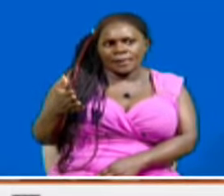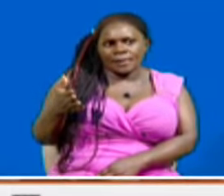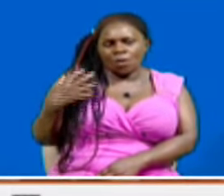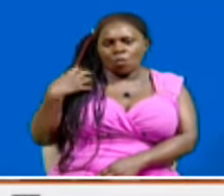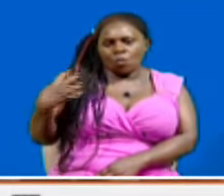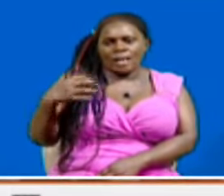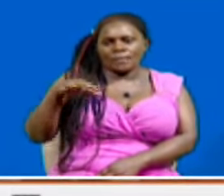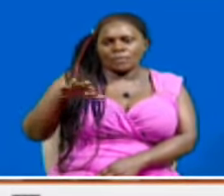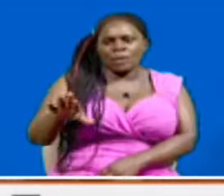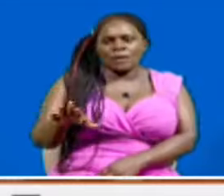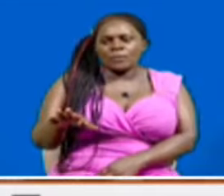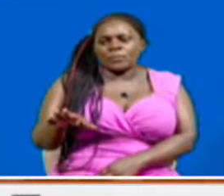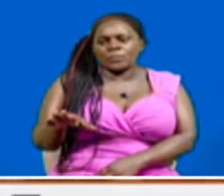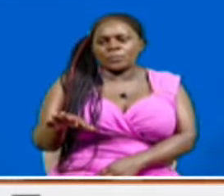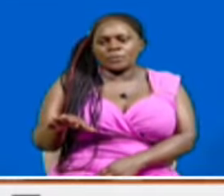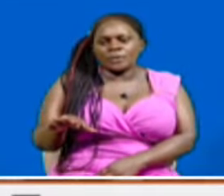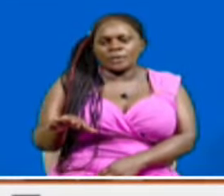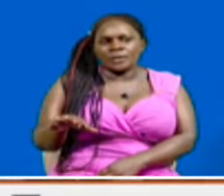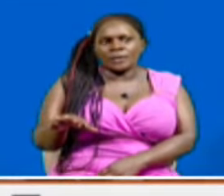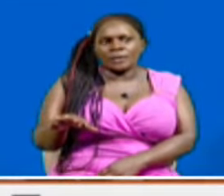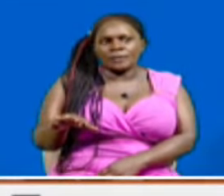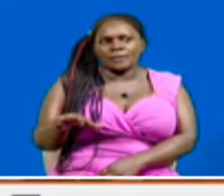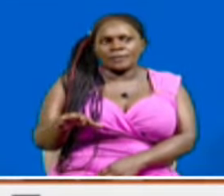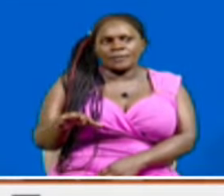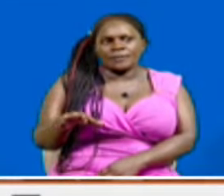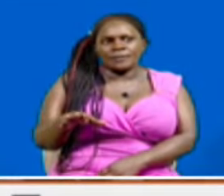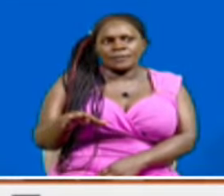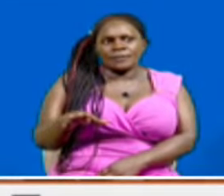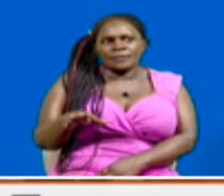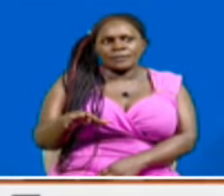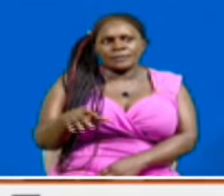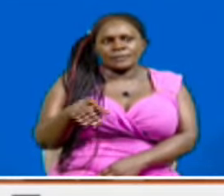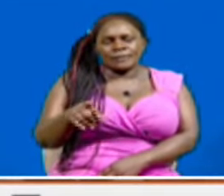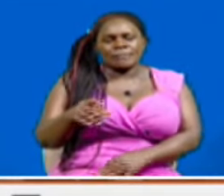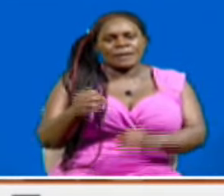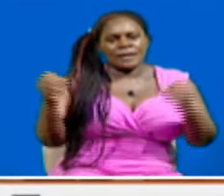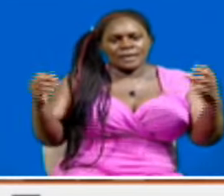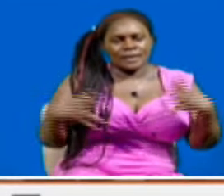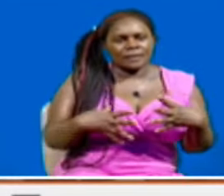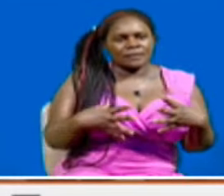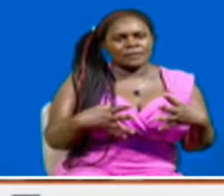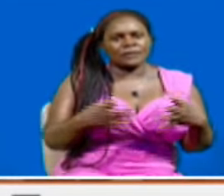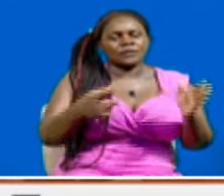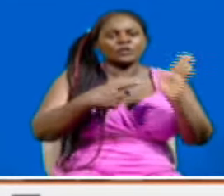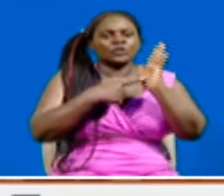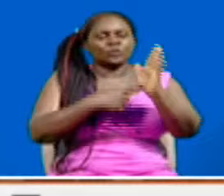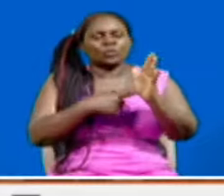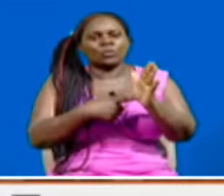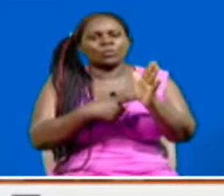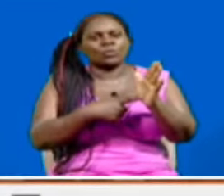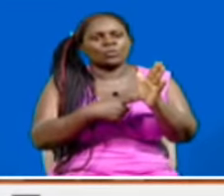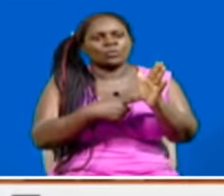his wealth, my clients were quite ecstatic, because that shows that